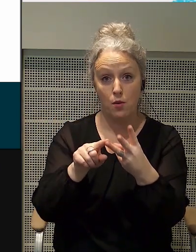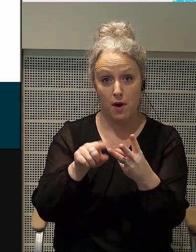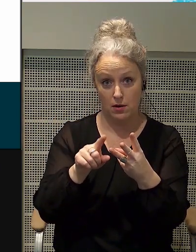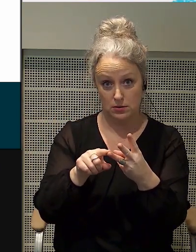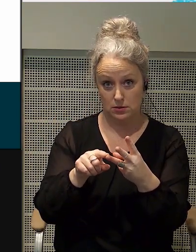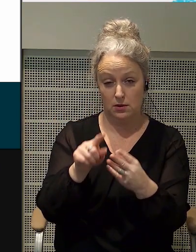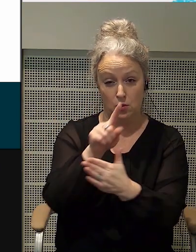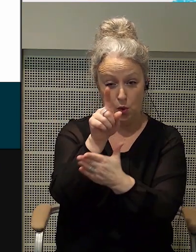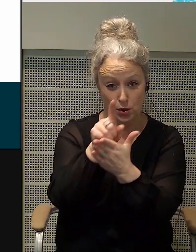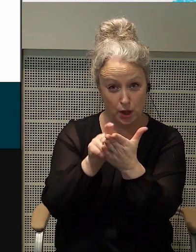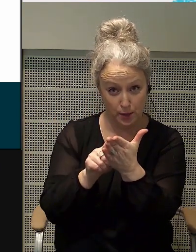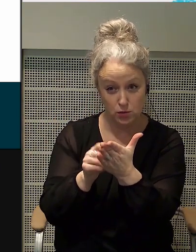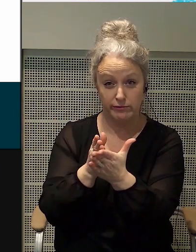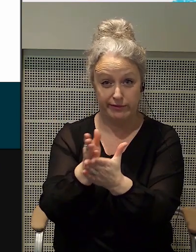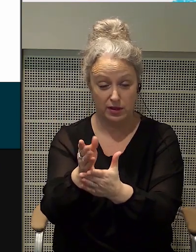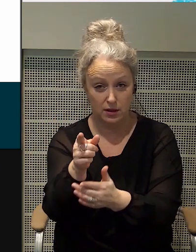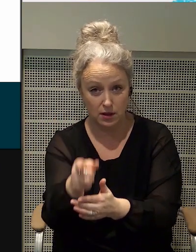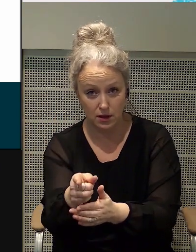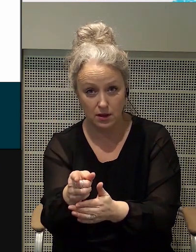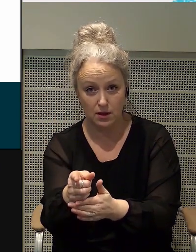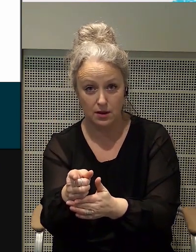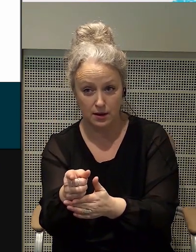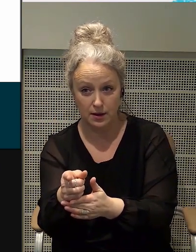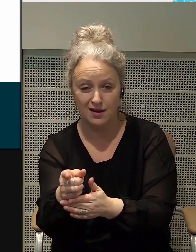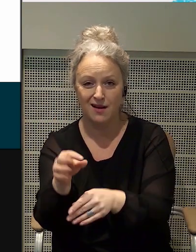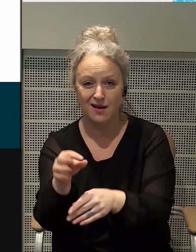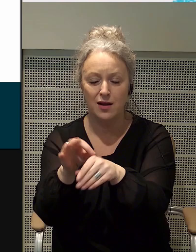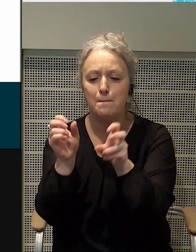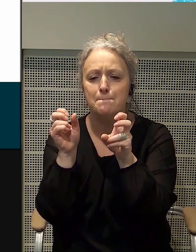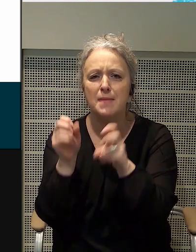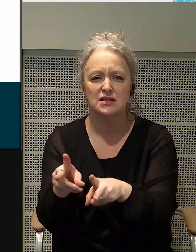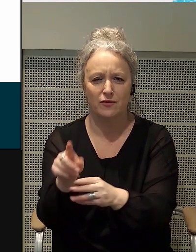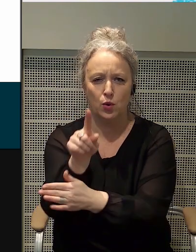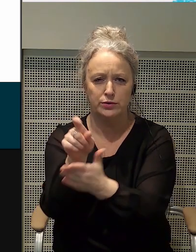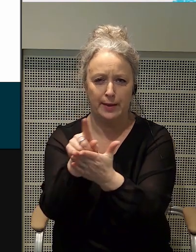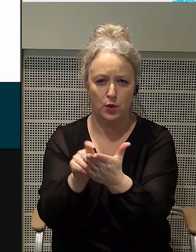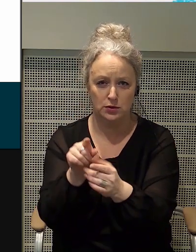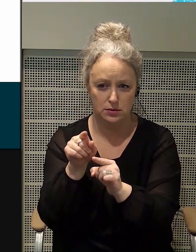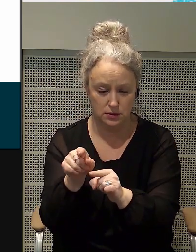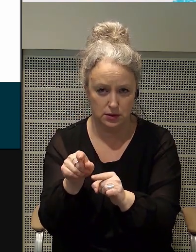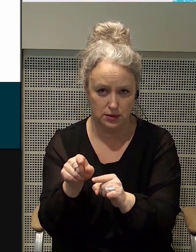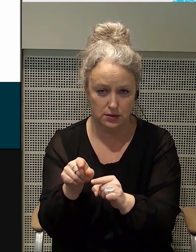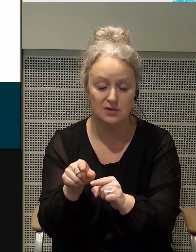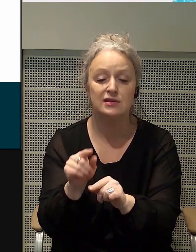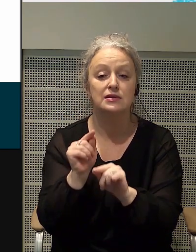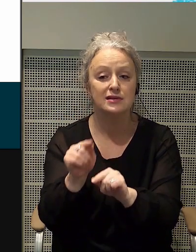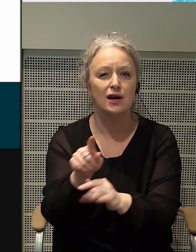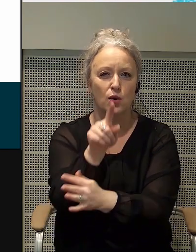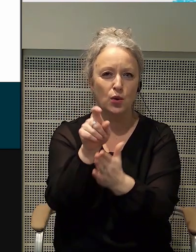disease-specific questionnaires which help to find out about the specific issues that are relevant for specific patient groups.